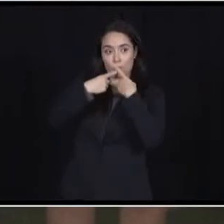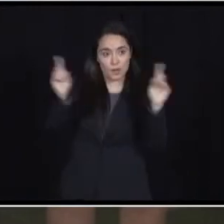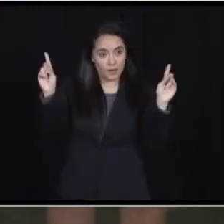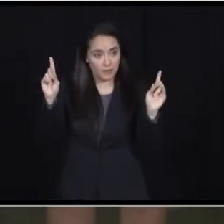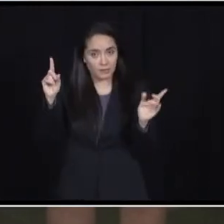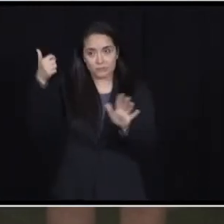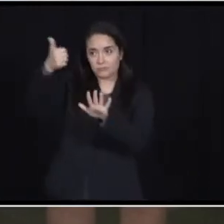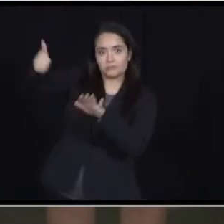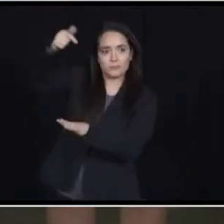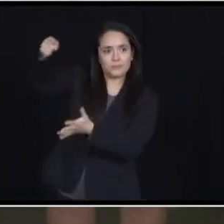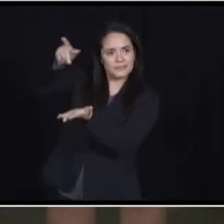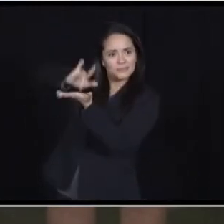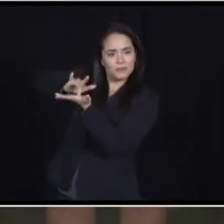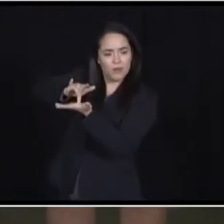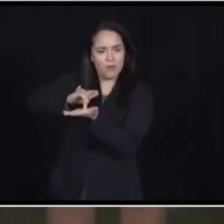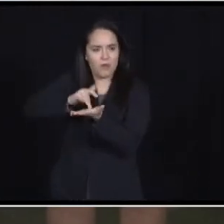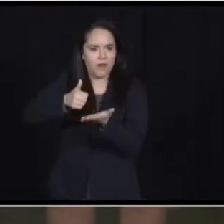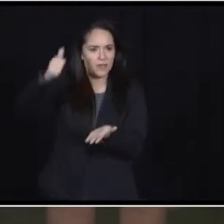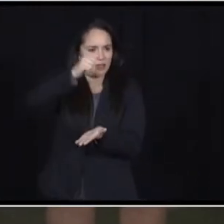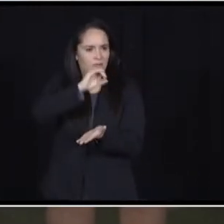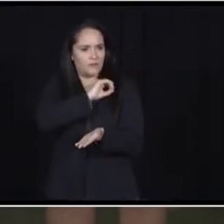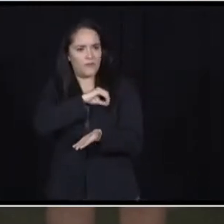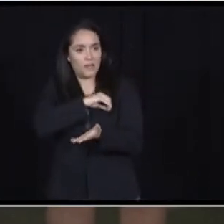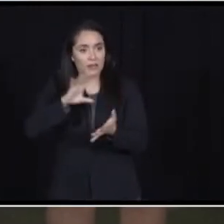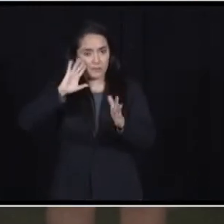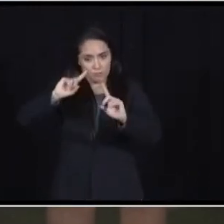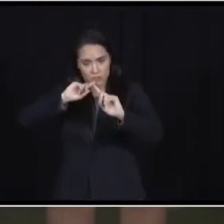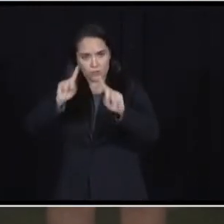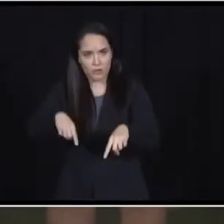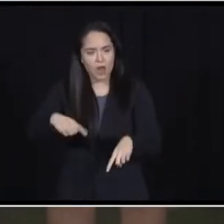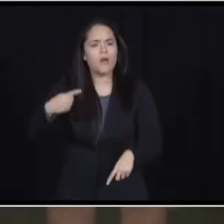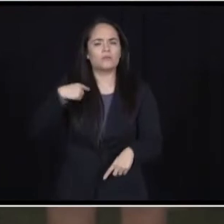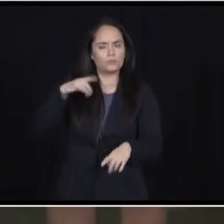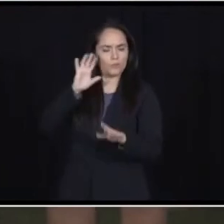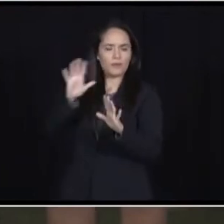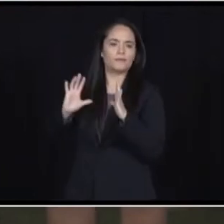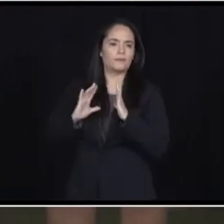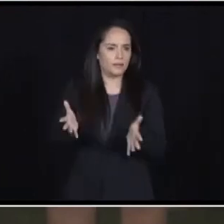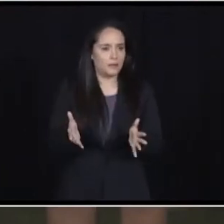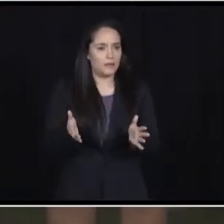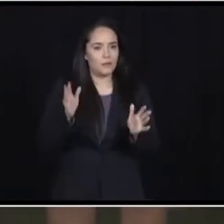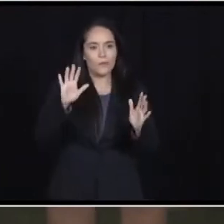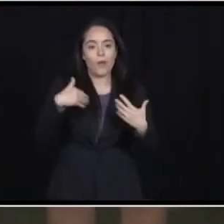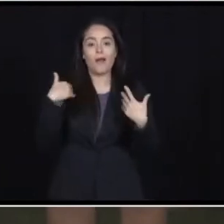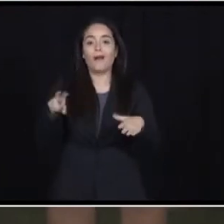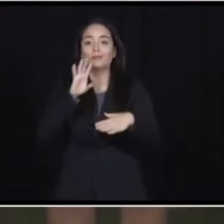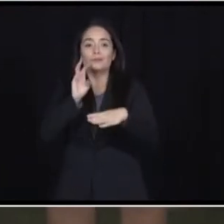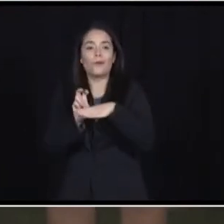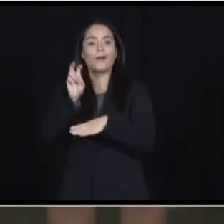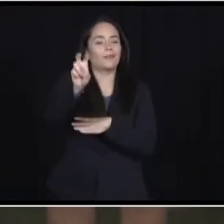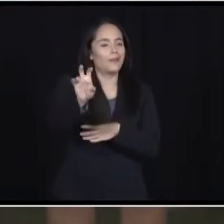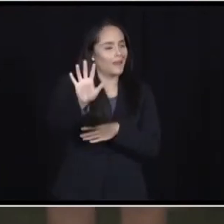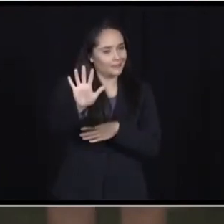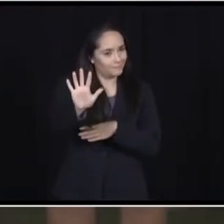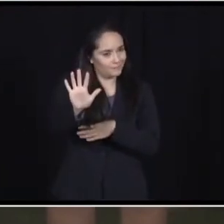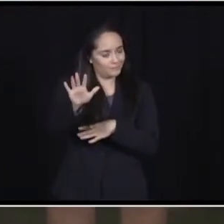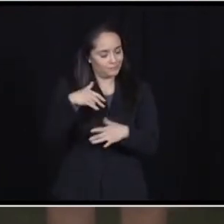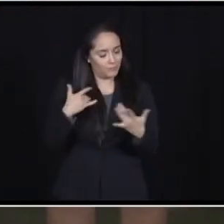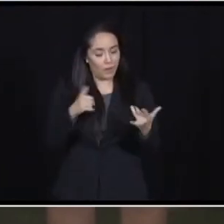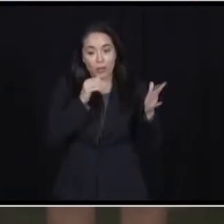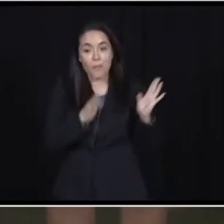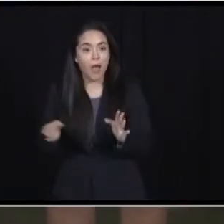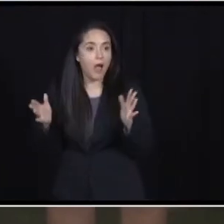just don't want to jump the gun here and say be prepared. It may not happen. So let's wait